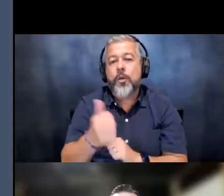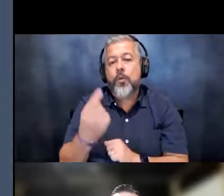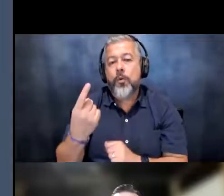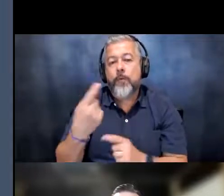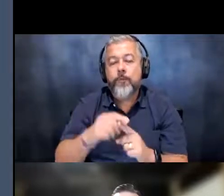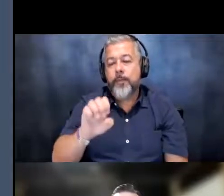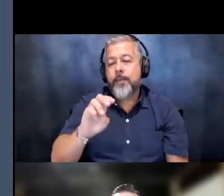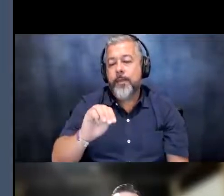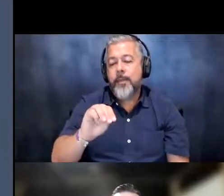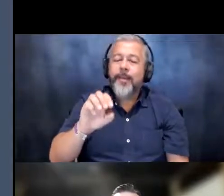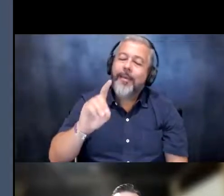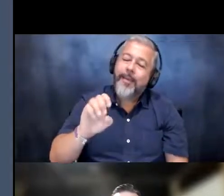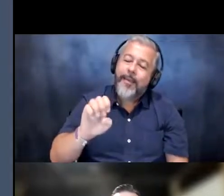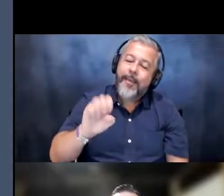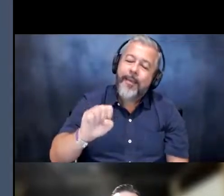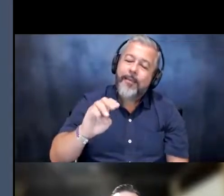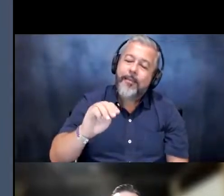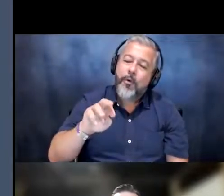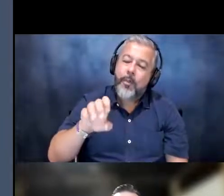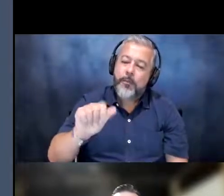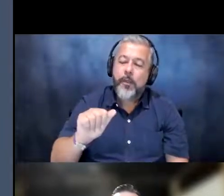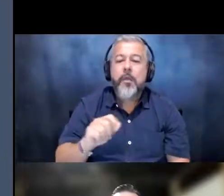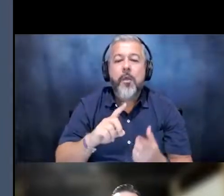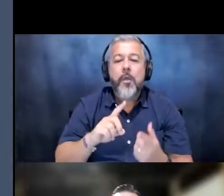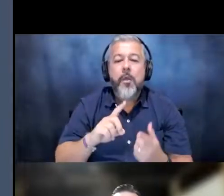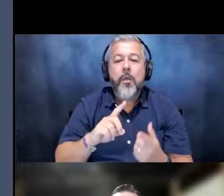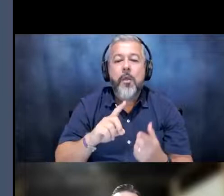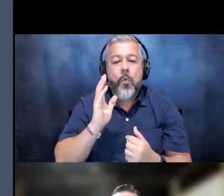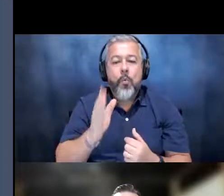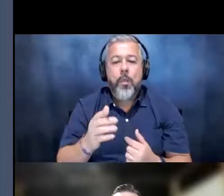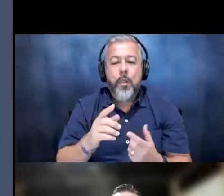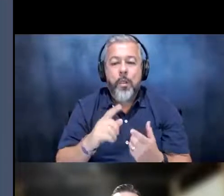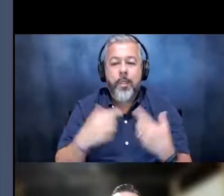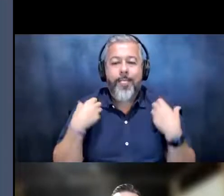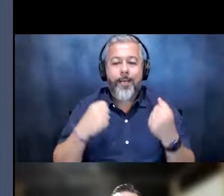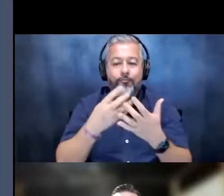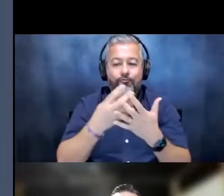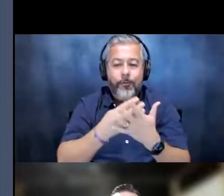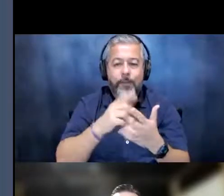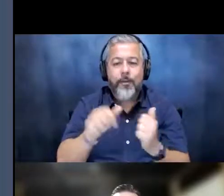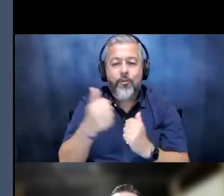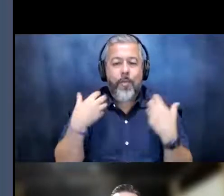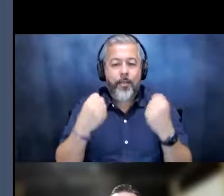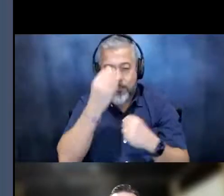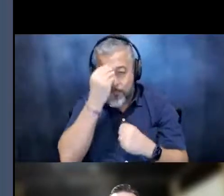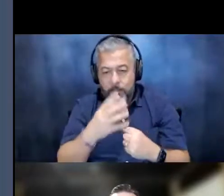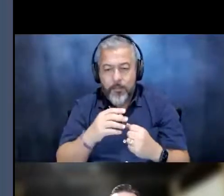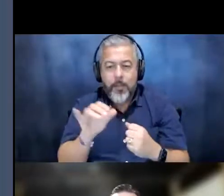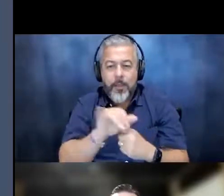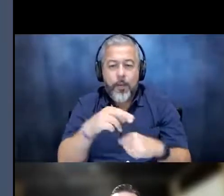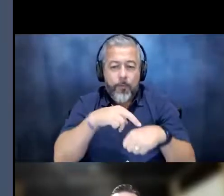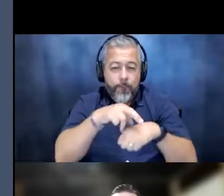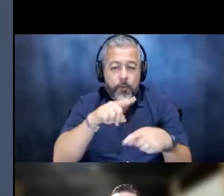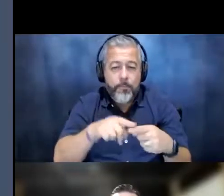and other health information such as referrals be aligned with public health in the systems? Will programs have access to the